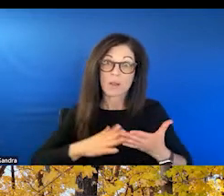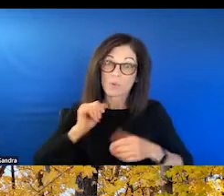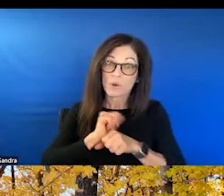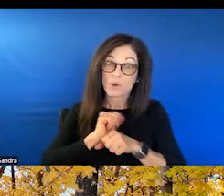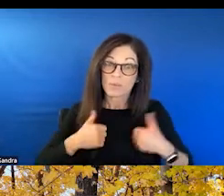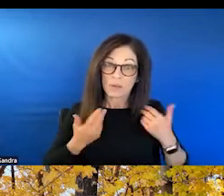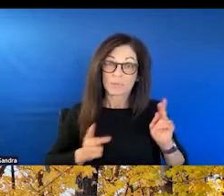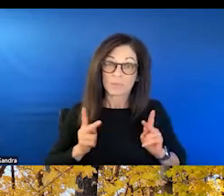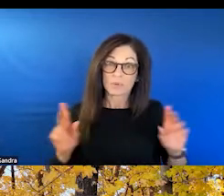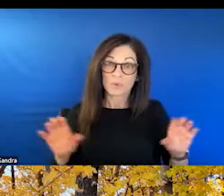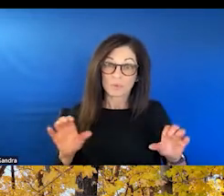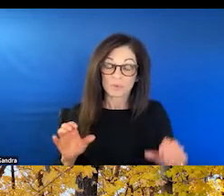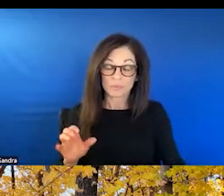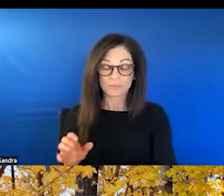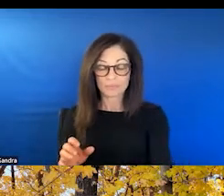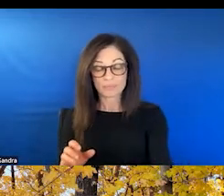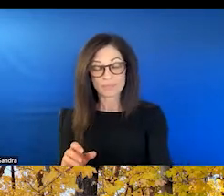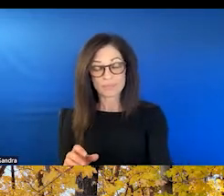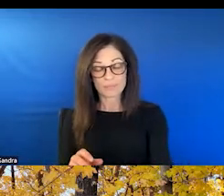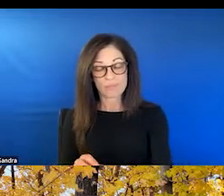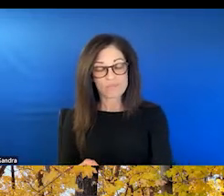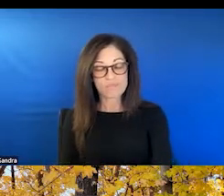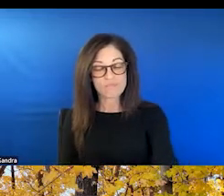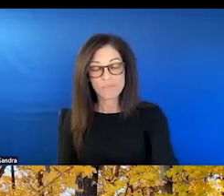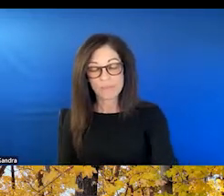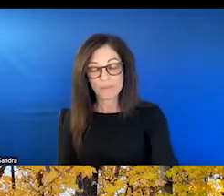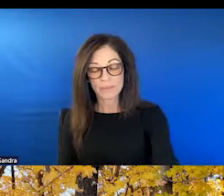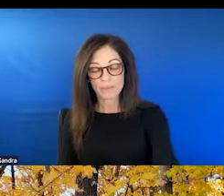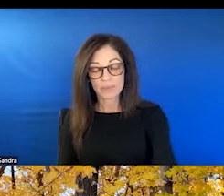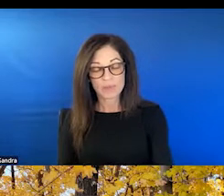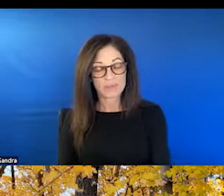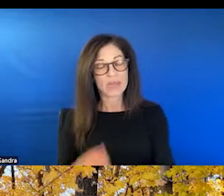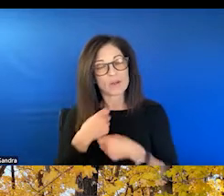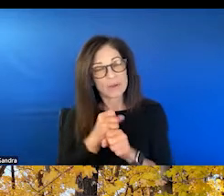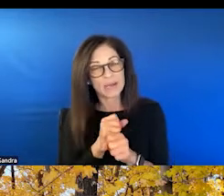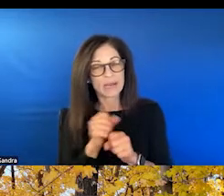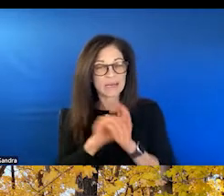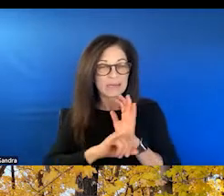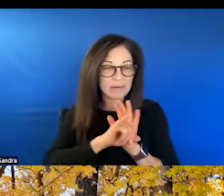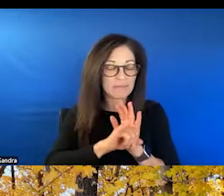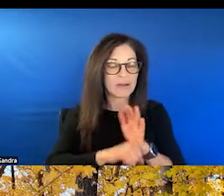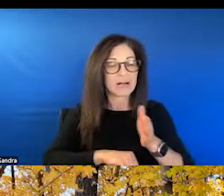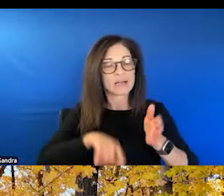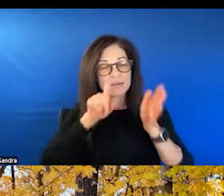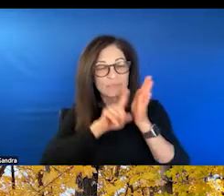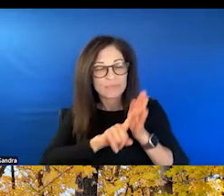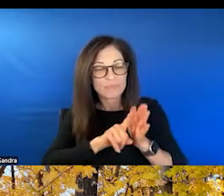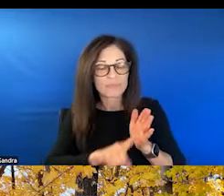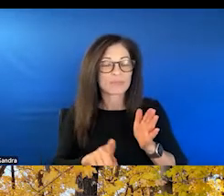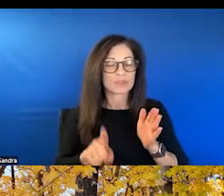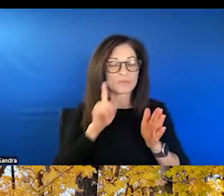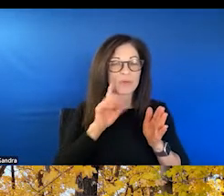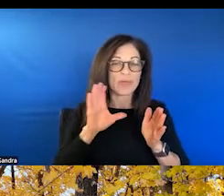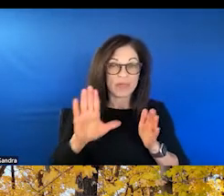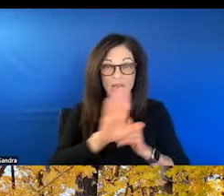they not only identify research as an entry point for their civic engagement, but really look